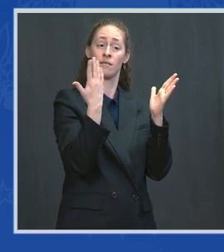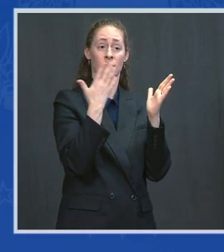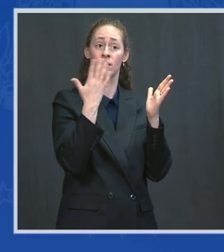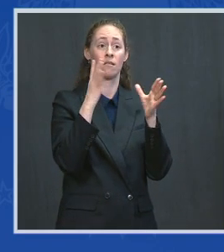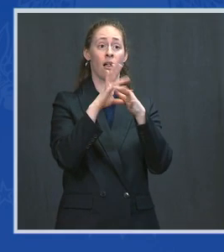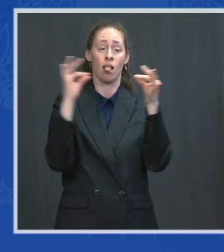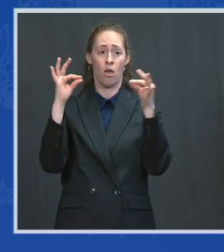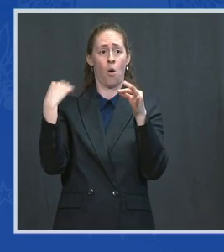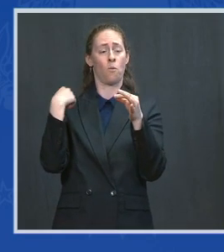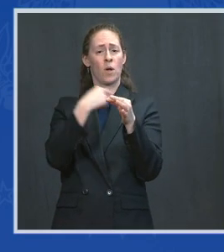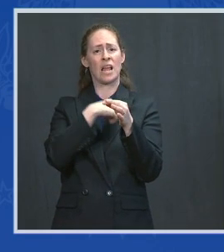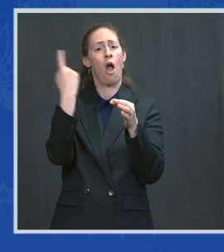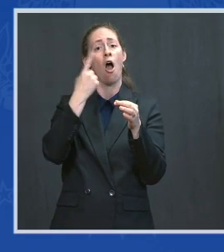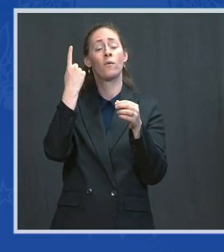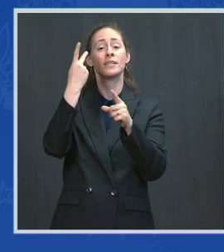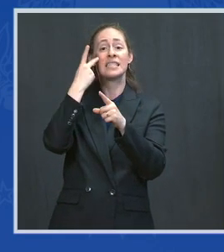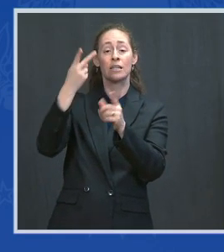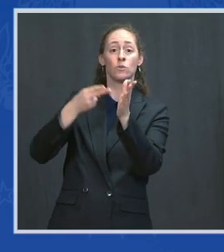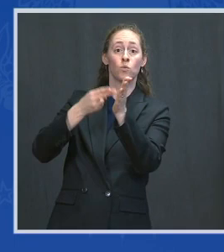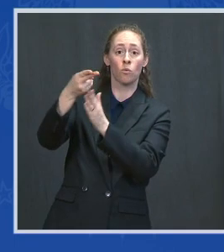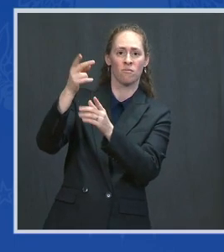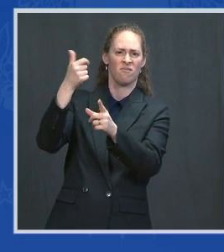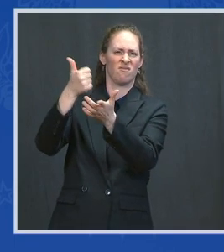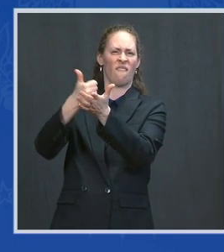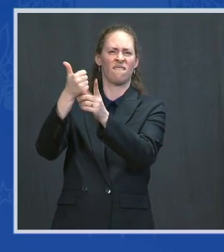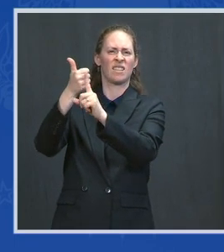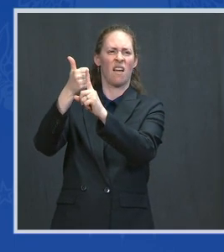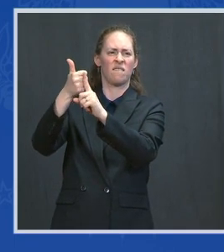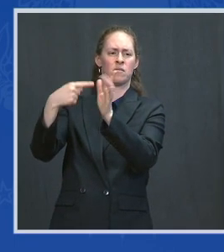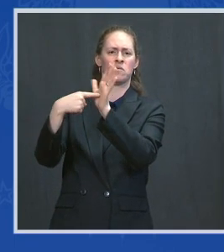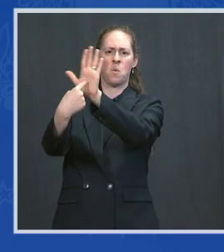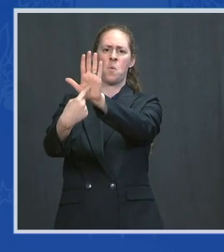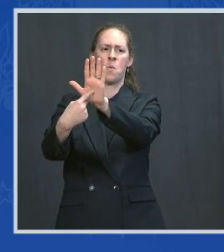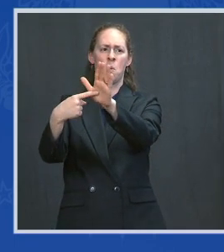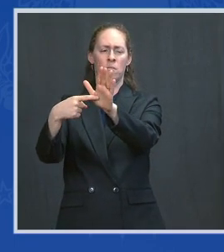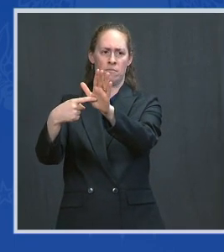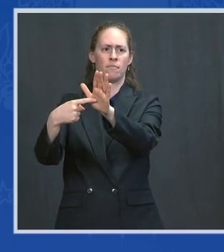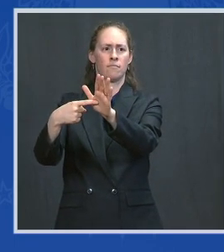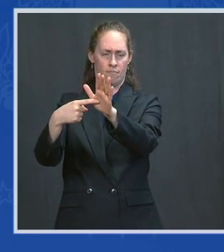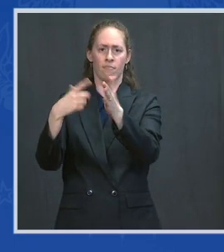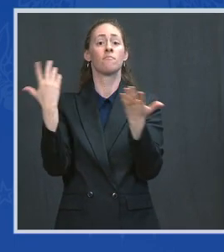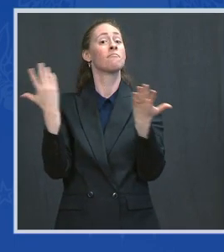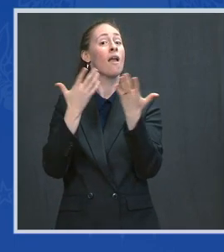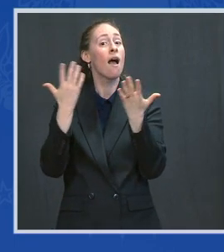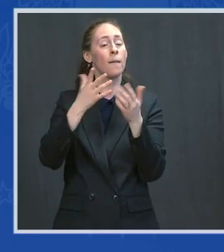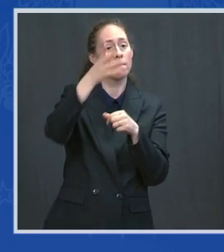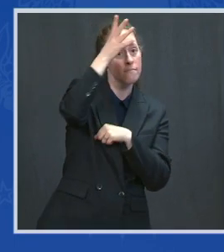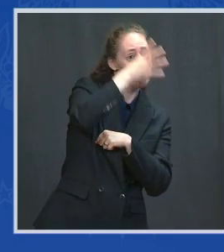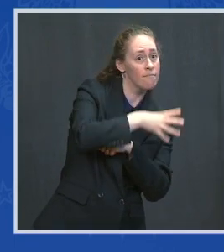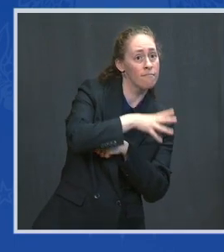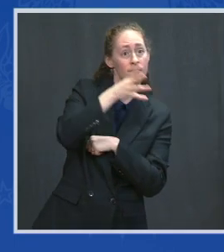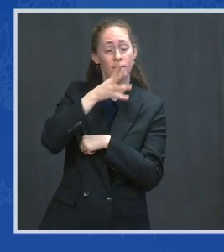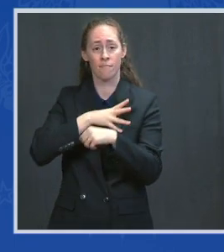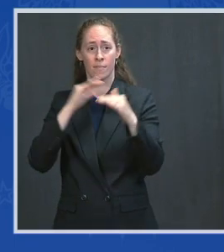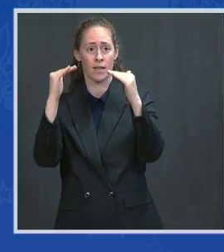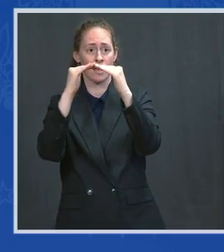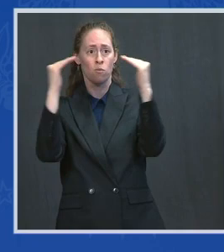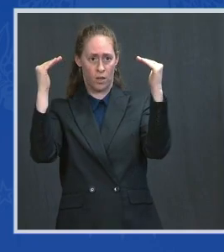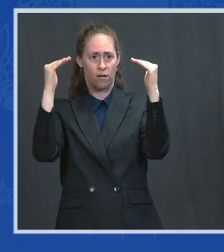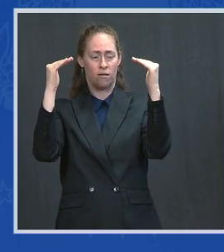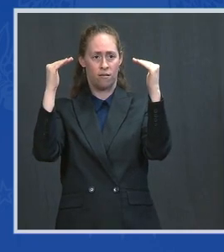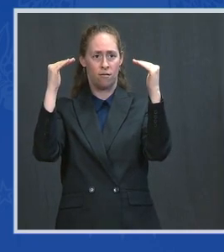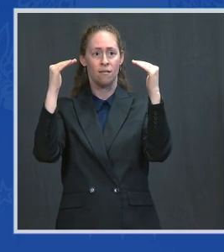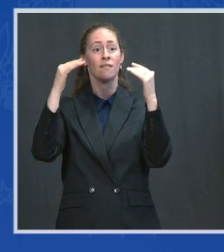self-evident. That all men and women are created equal, endowed by their Creator with certain inalienable